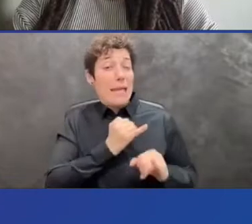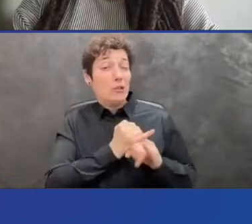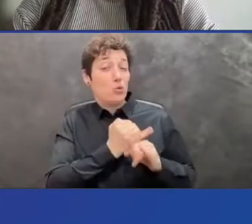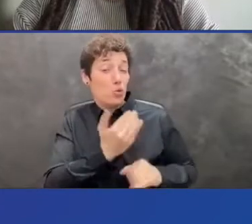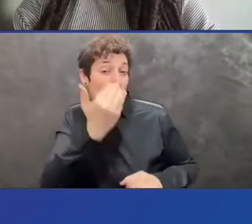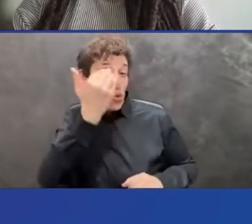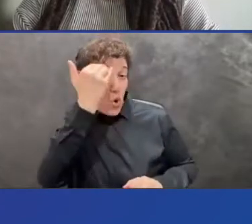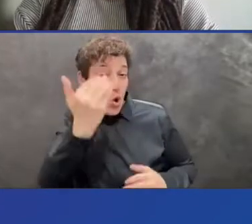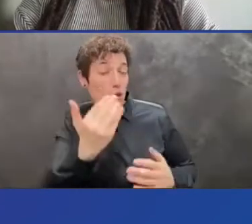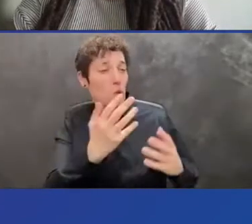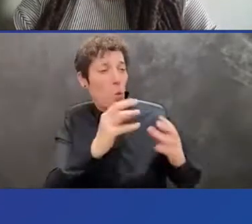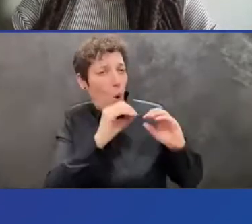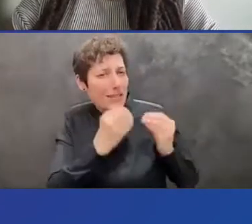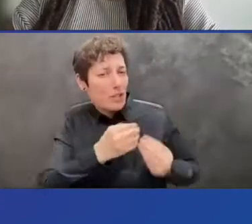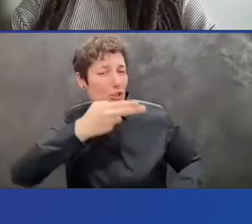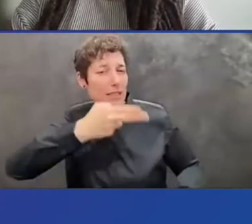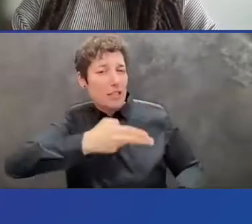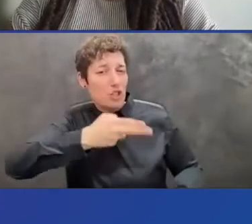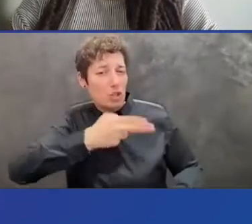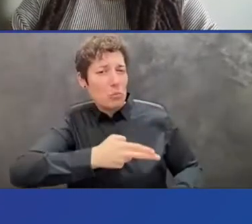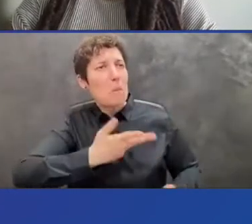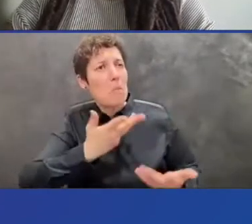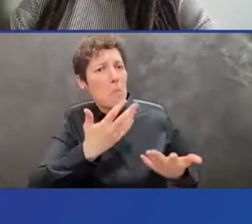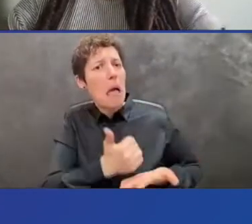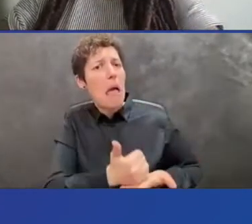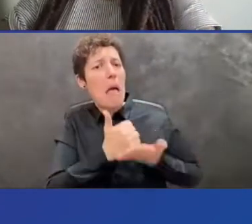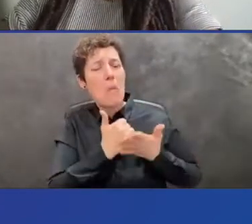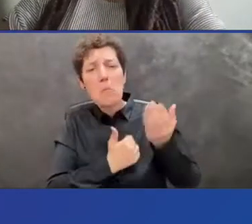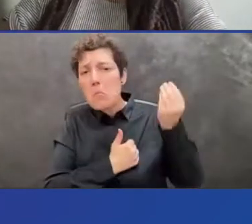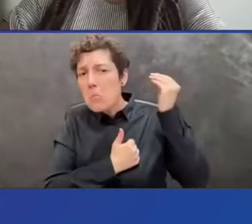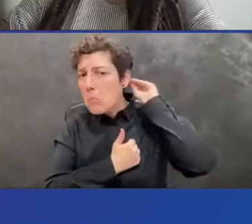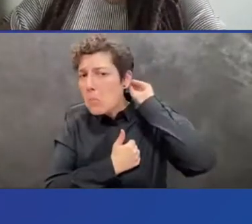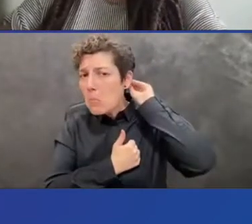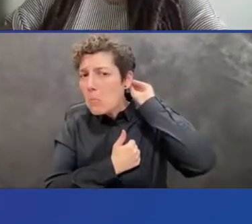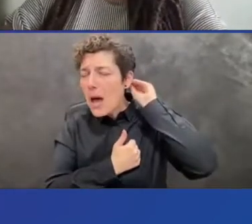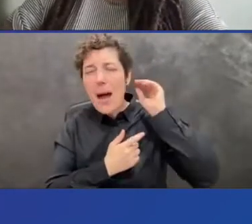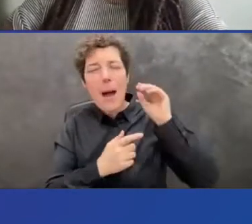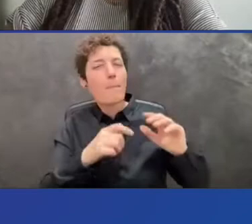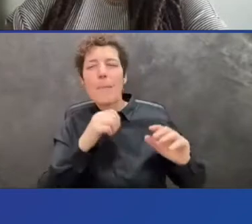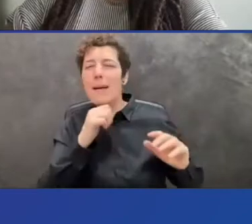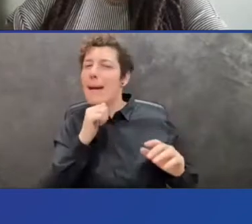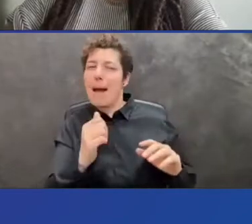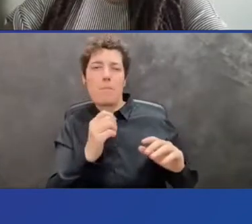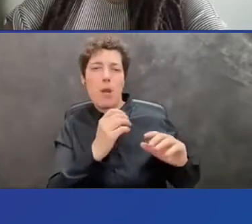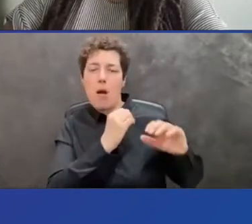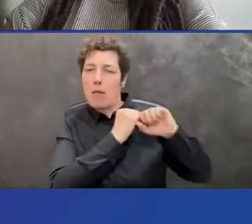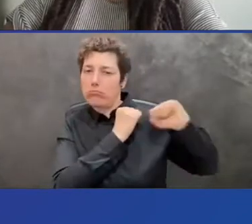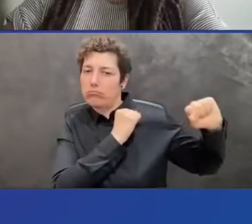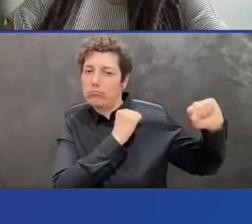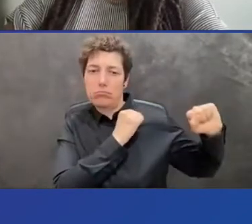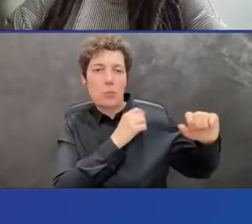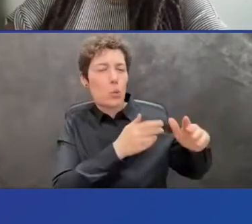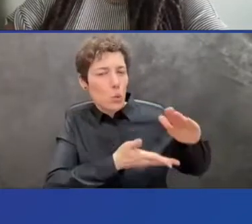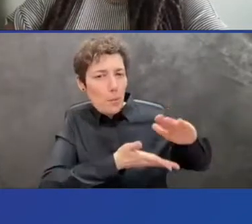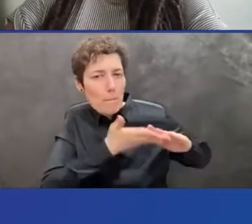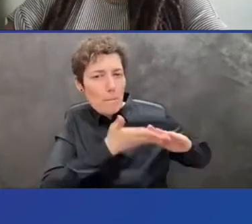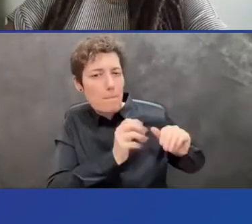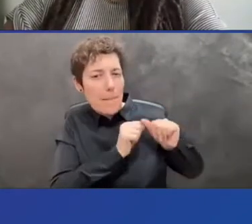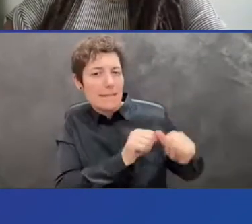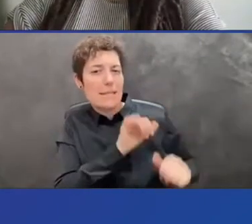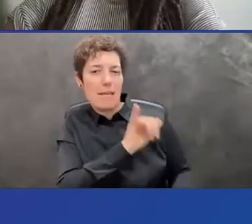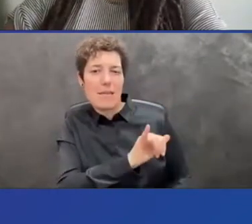not a tether that I feel responsible to maintain.